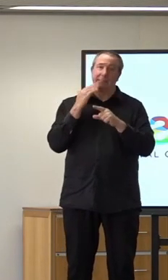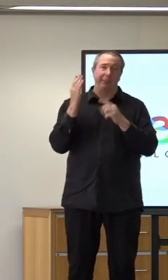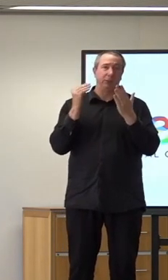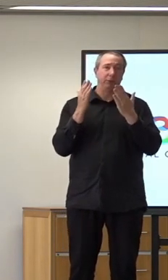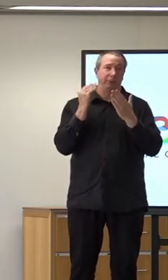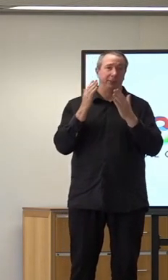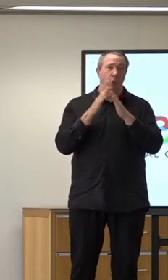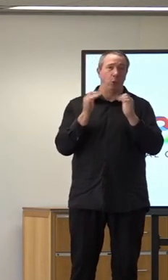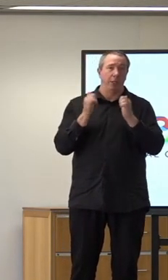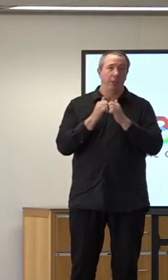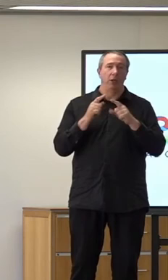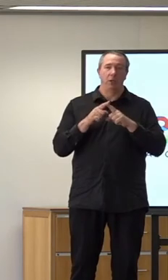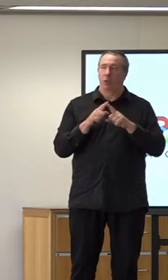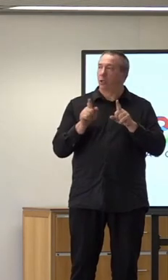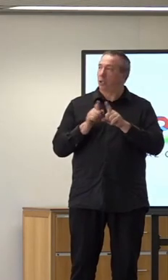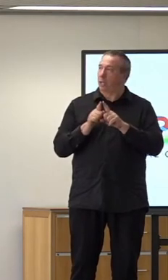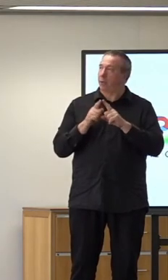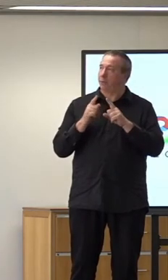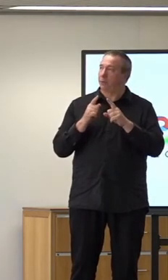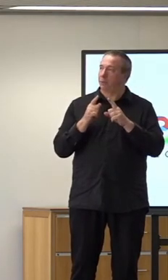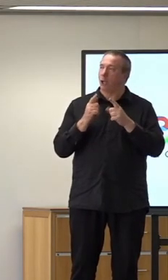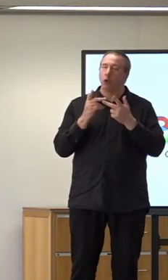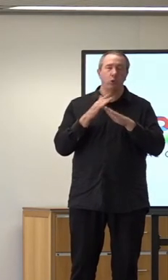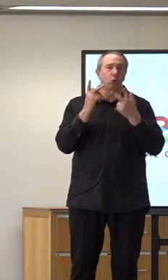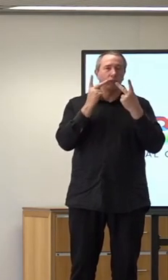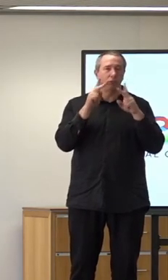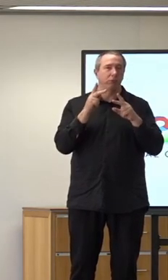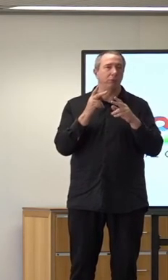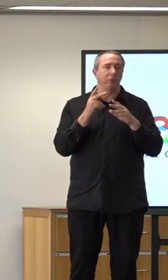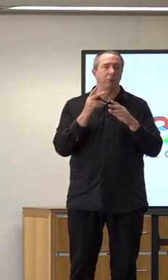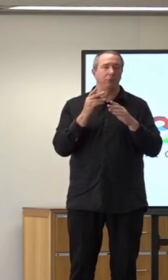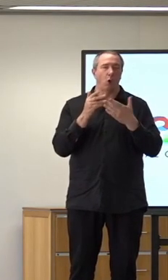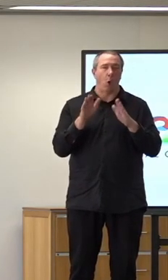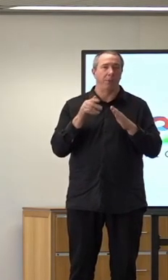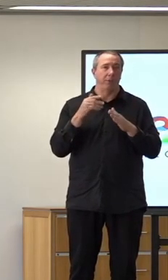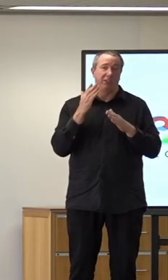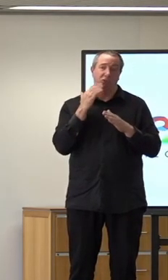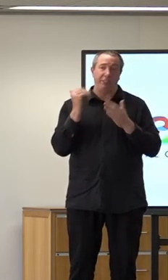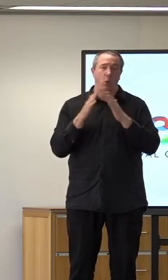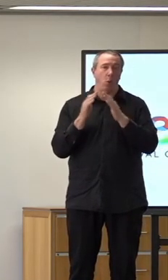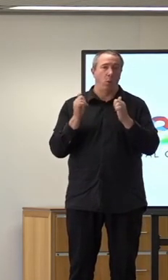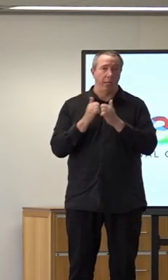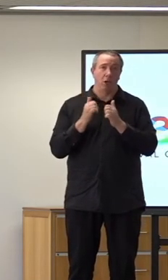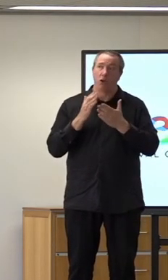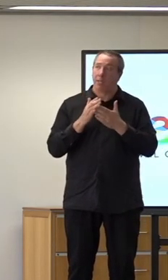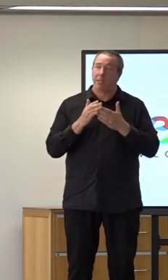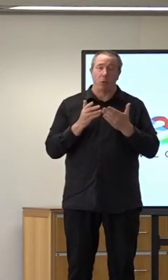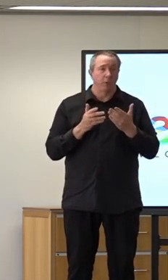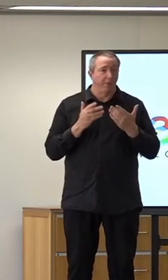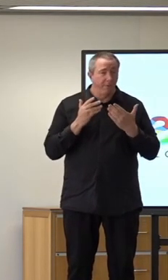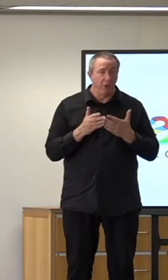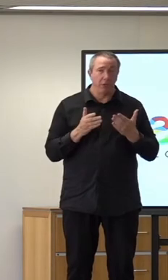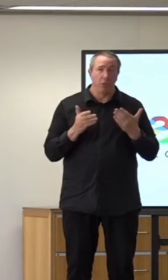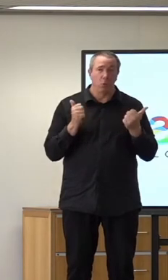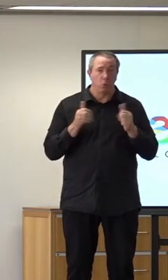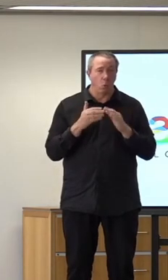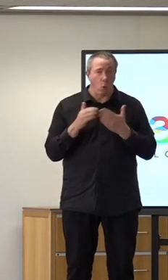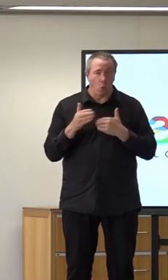of Voices by Olga Soronis, and that had a really lengthy engagement process with